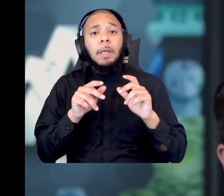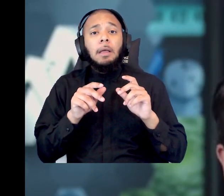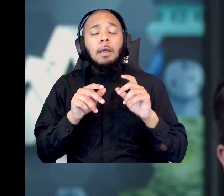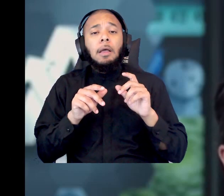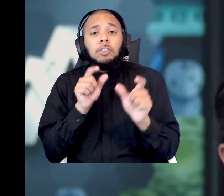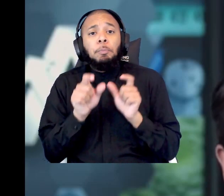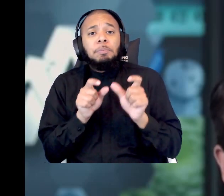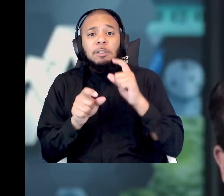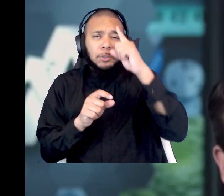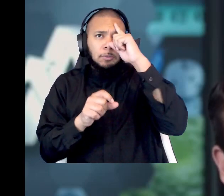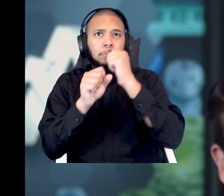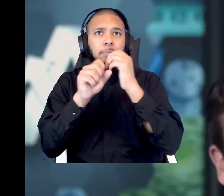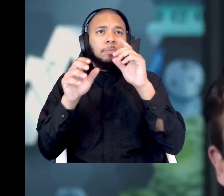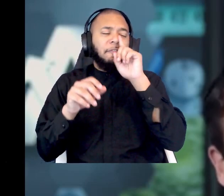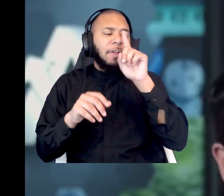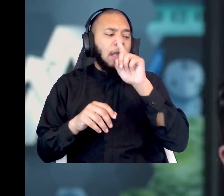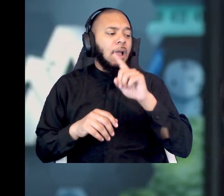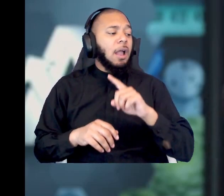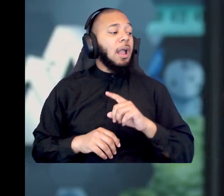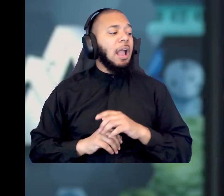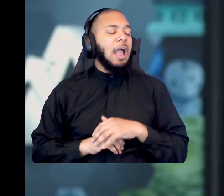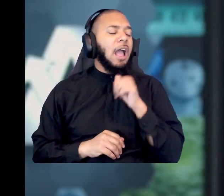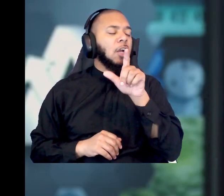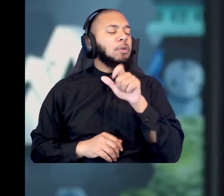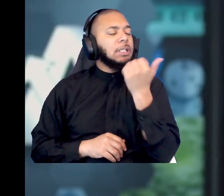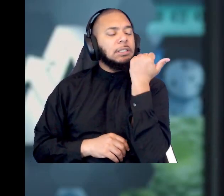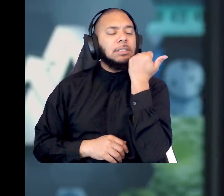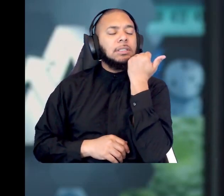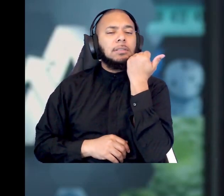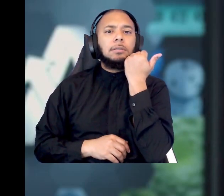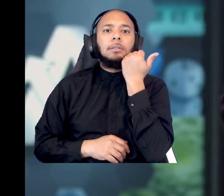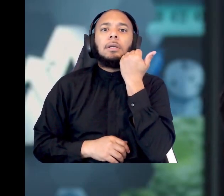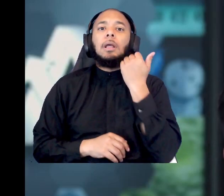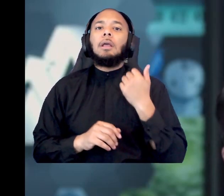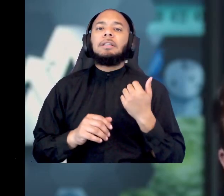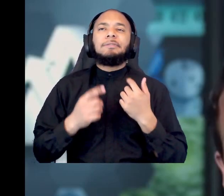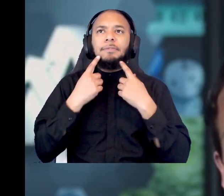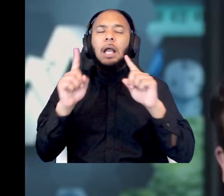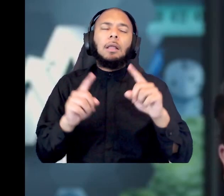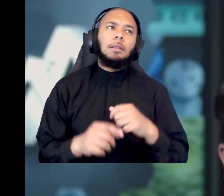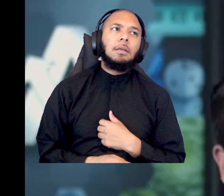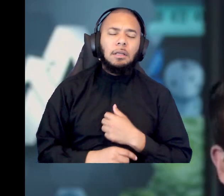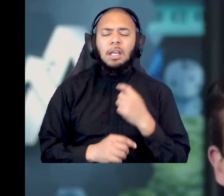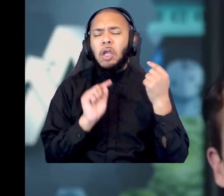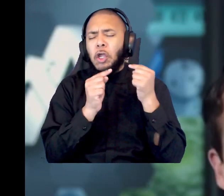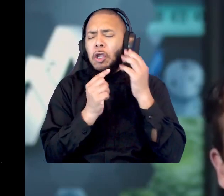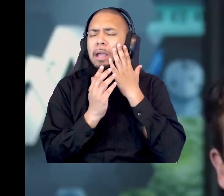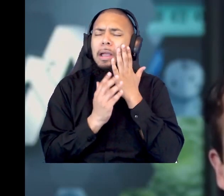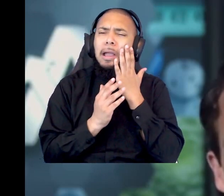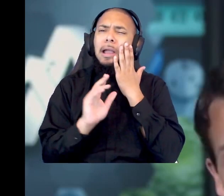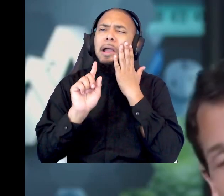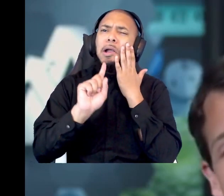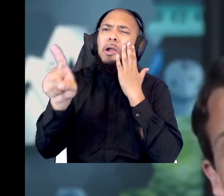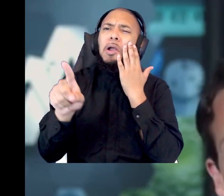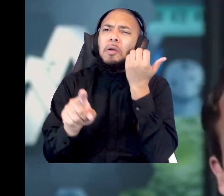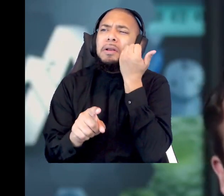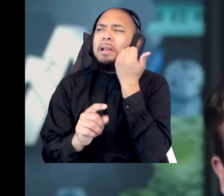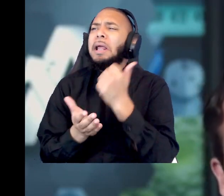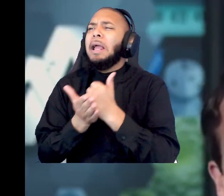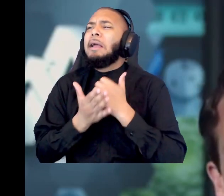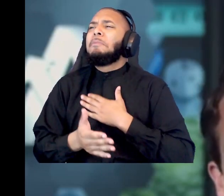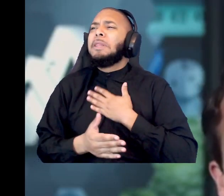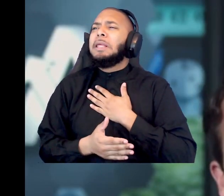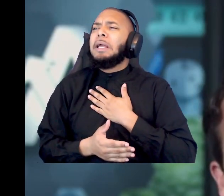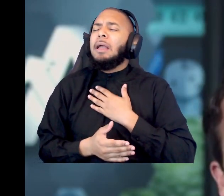then when they actually get to the dentist, realize that they have major restorative damage. And then they have to have a painful procedure that is even more